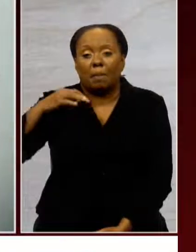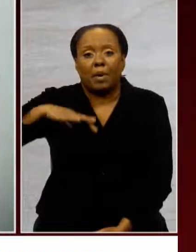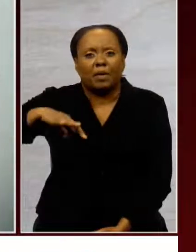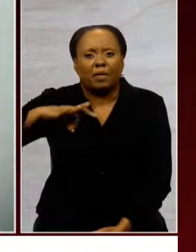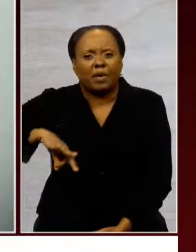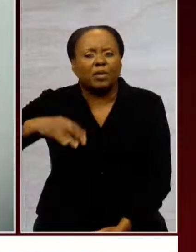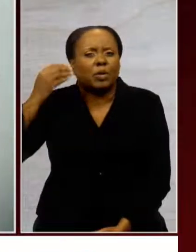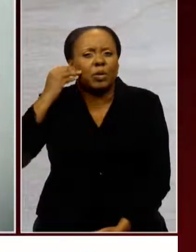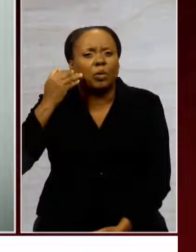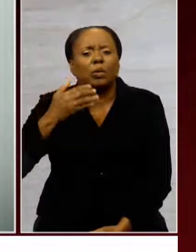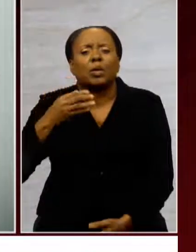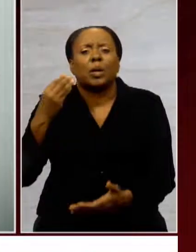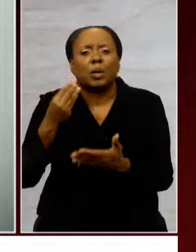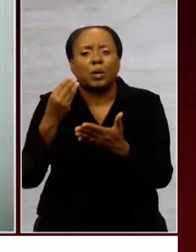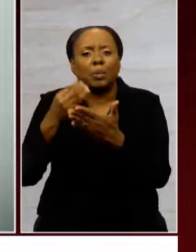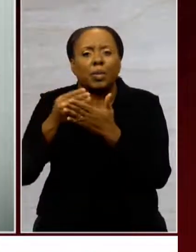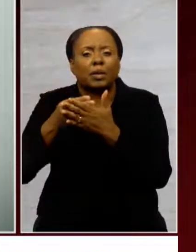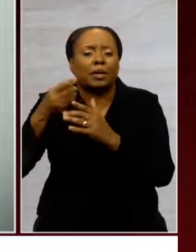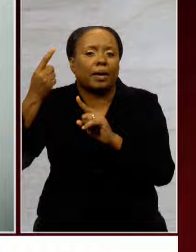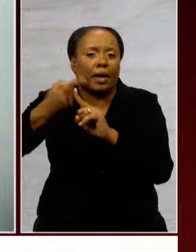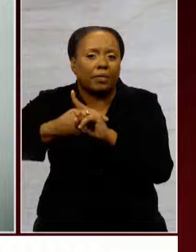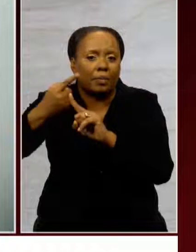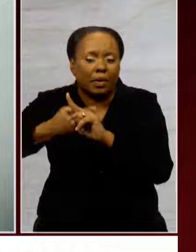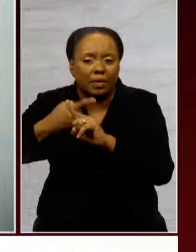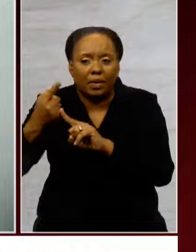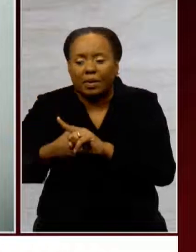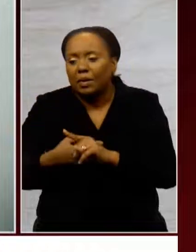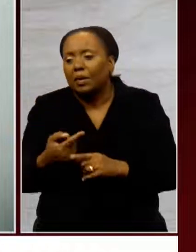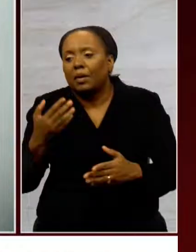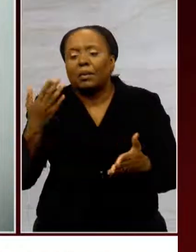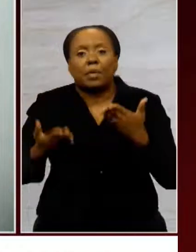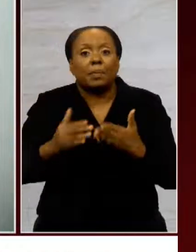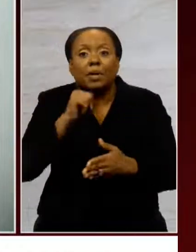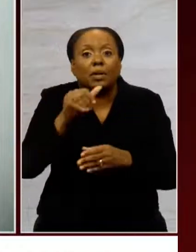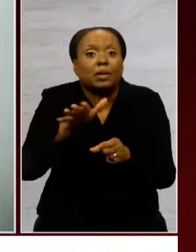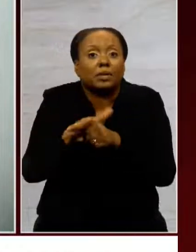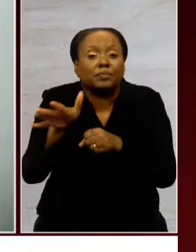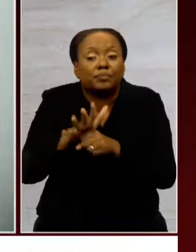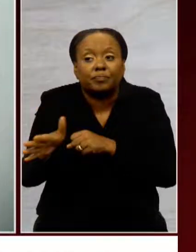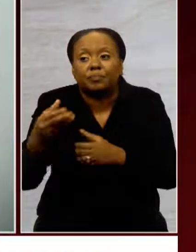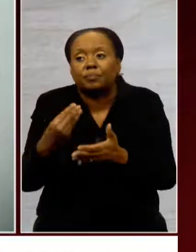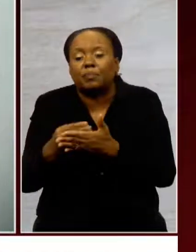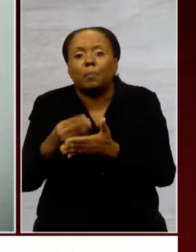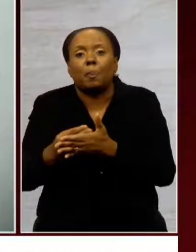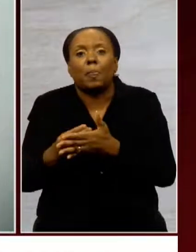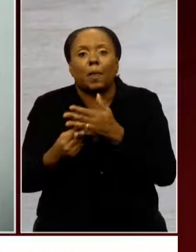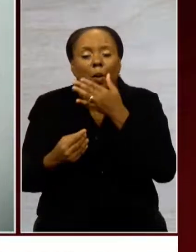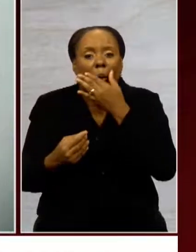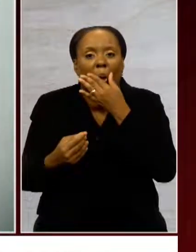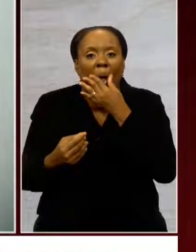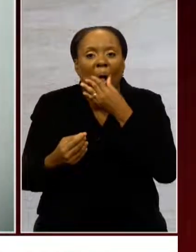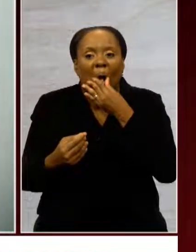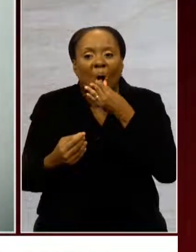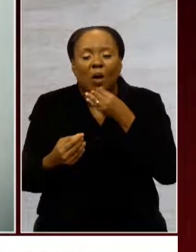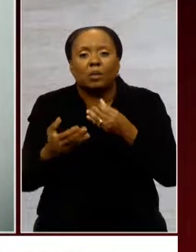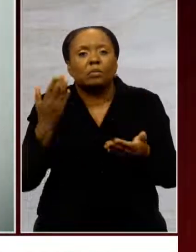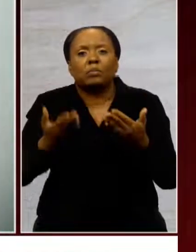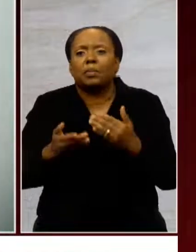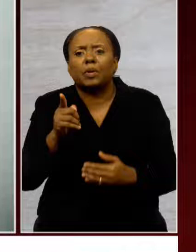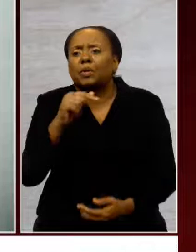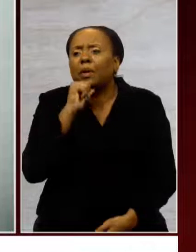not be sufficient to sustain you as an independent householder. You may not have a bill in your